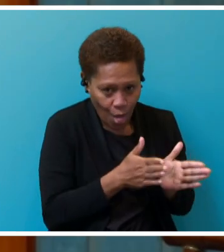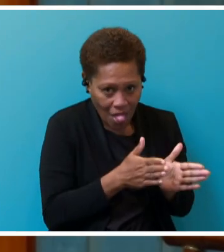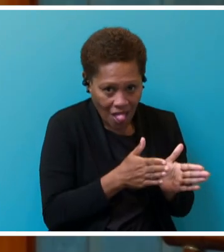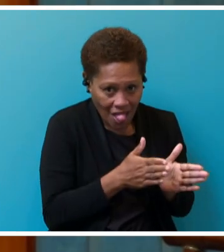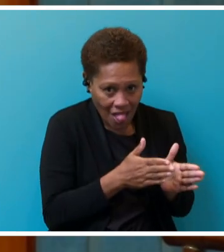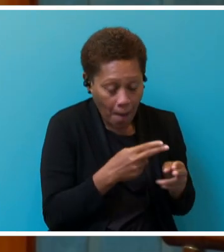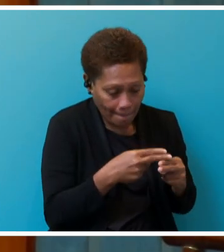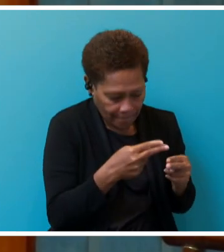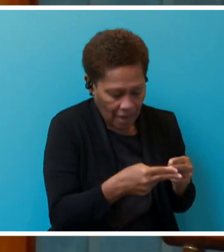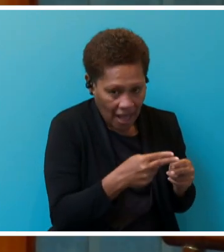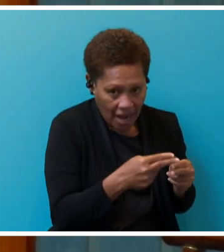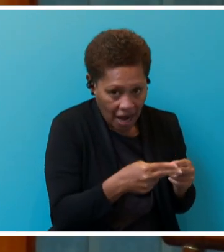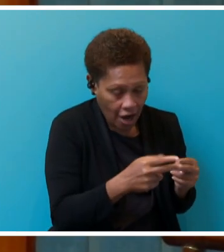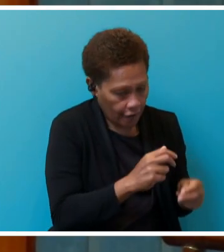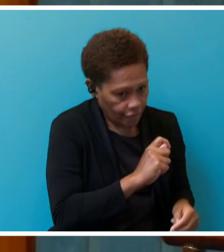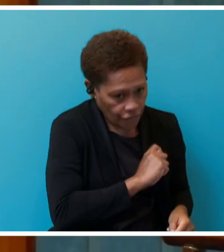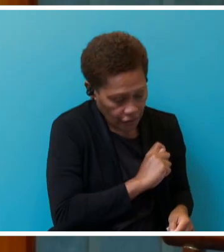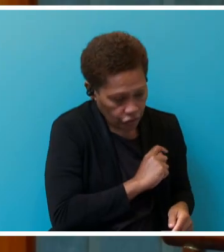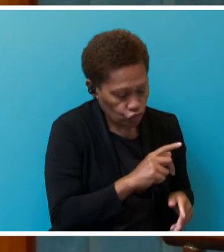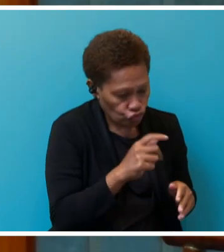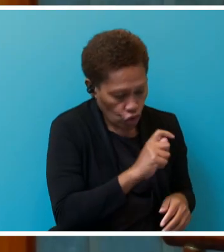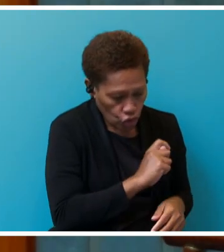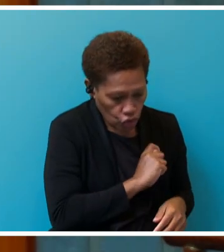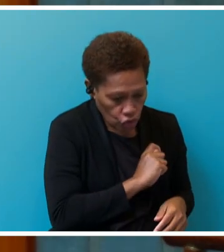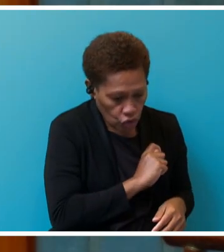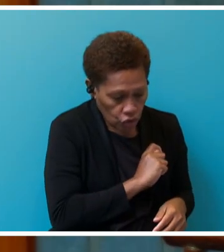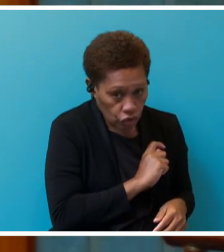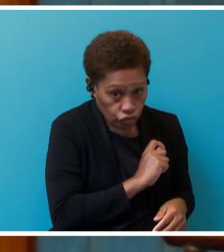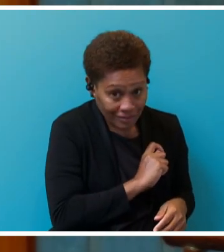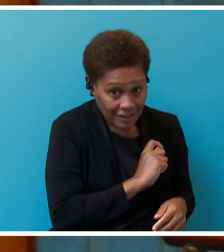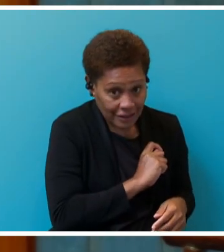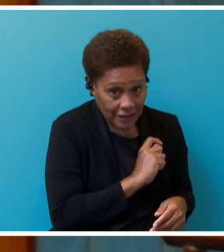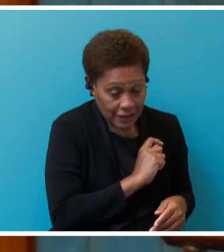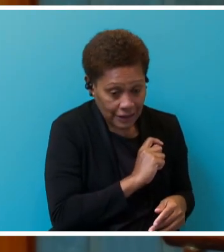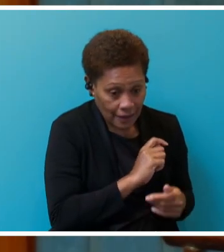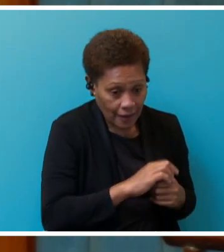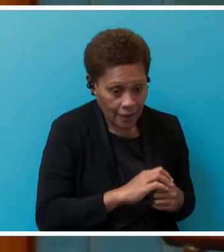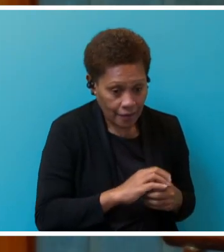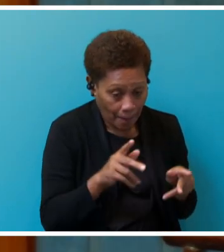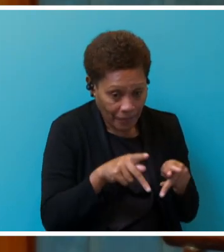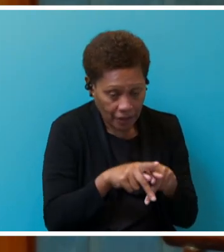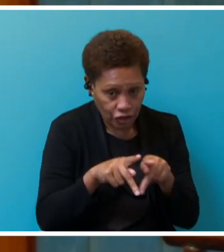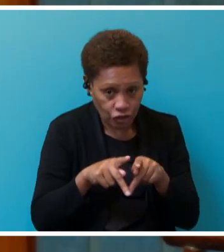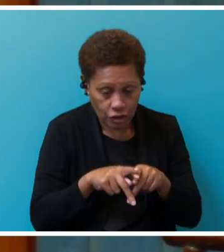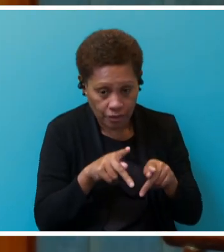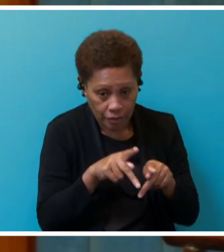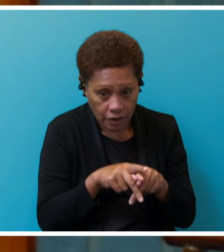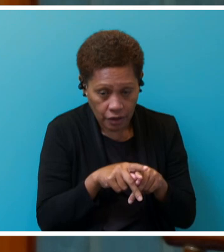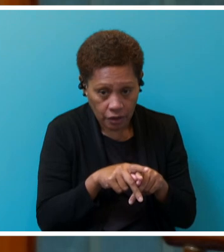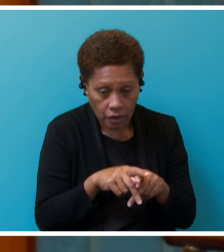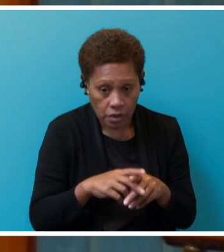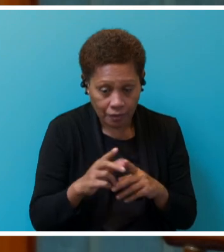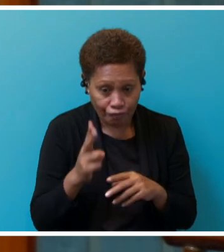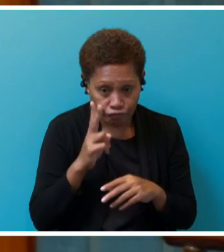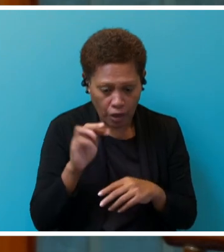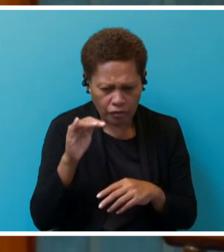faith, nurtured through partnership, and harvested through perseverance. As we look to the future, let us